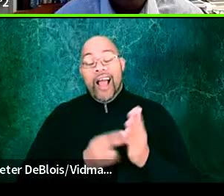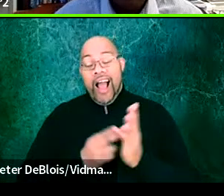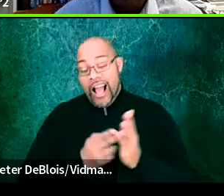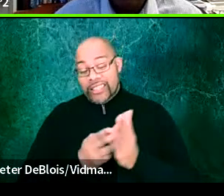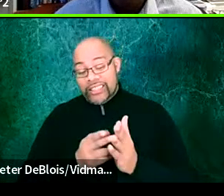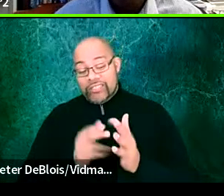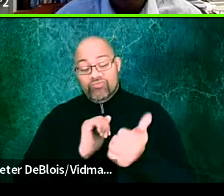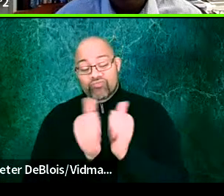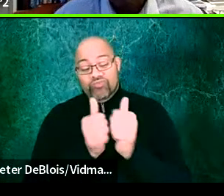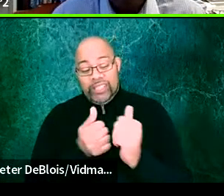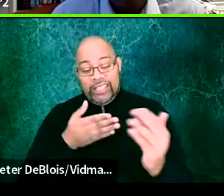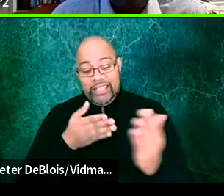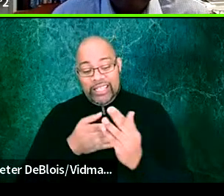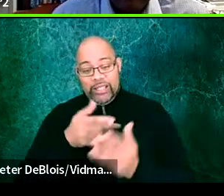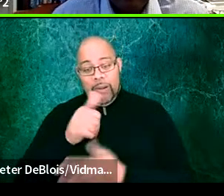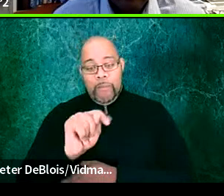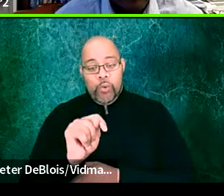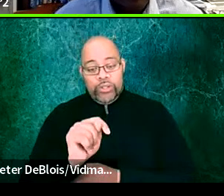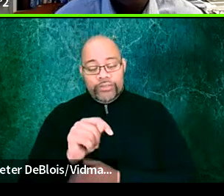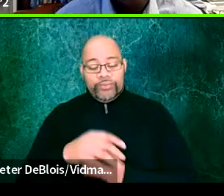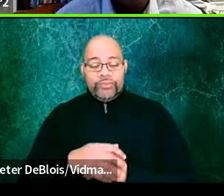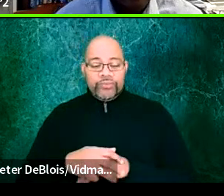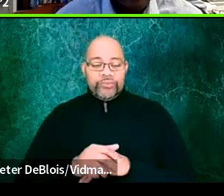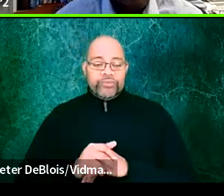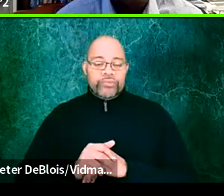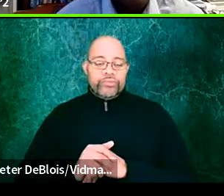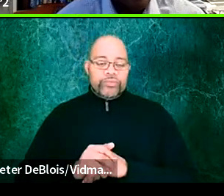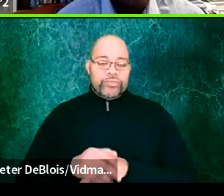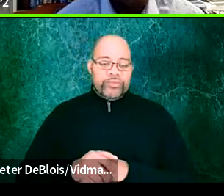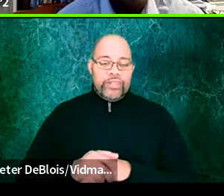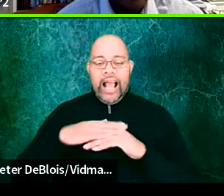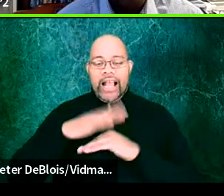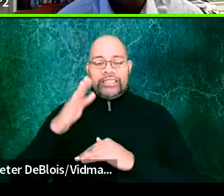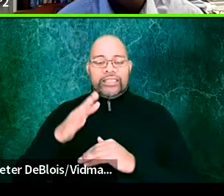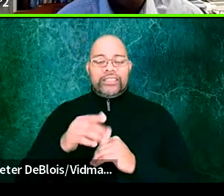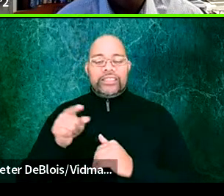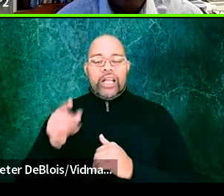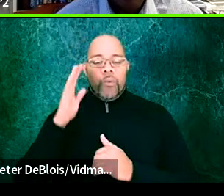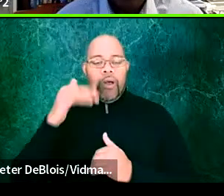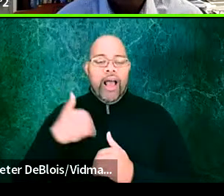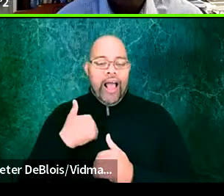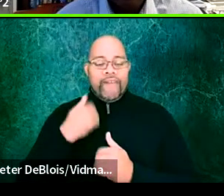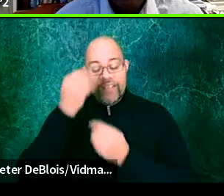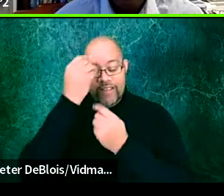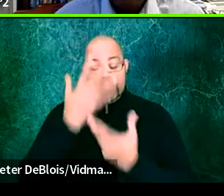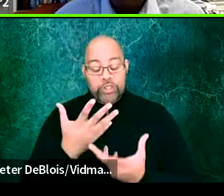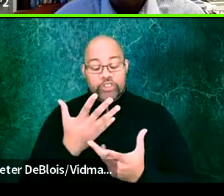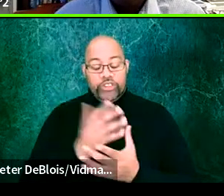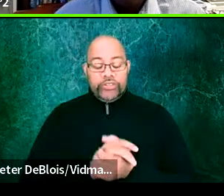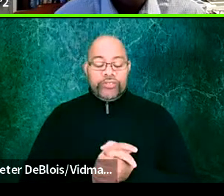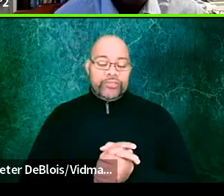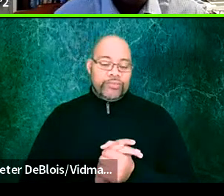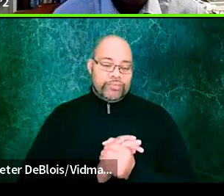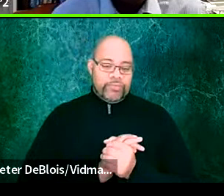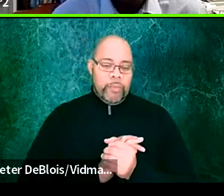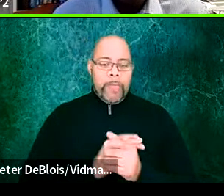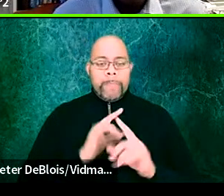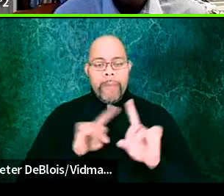race against the port. At least they will have the information,